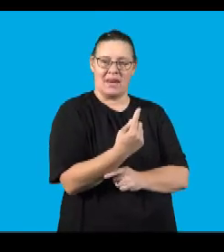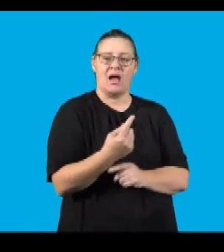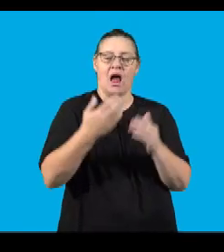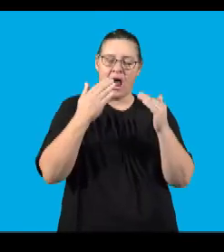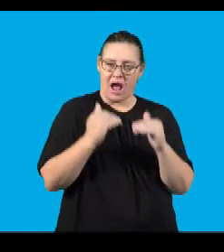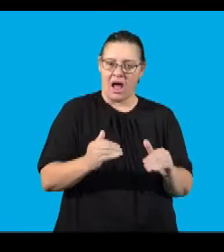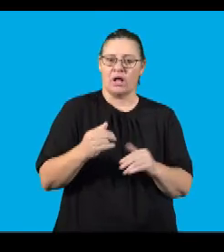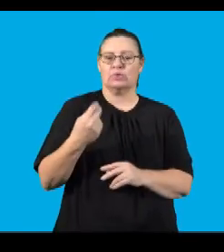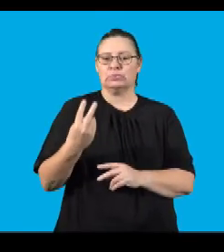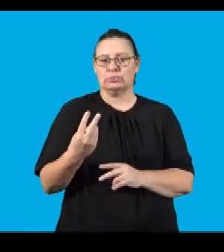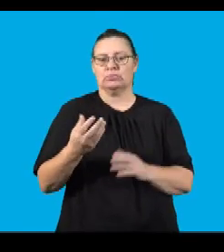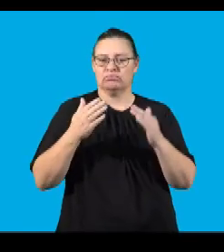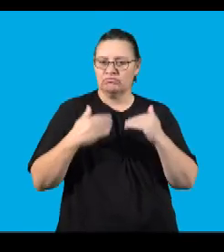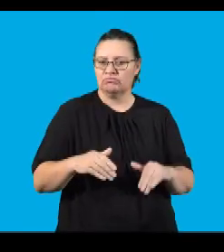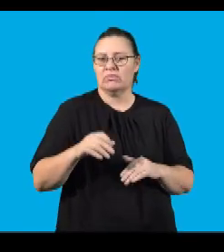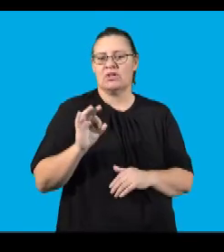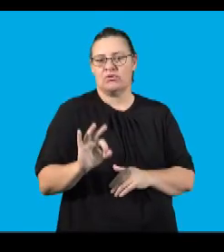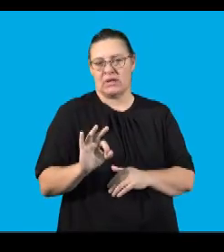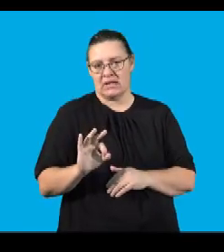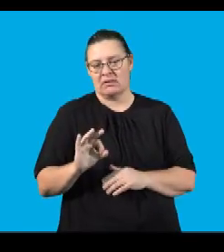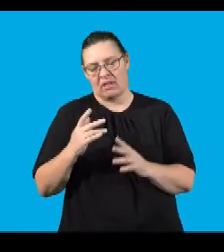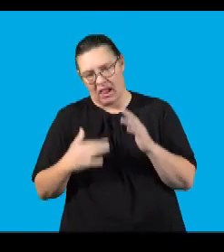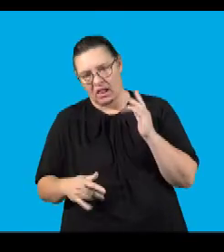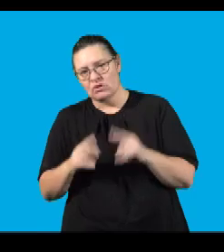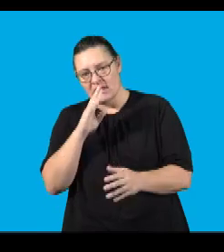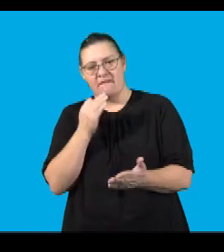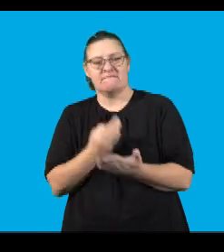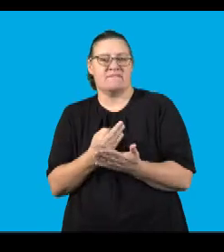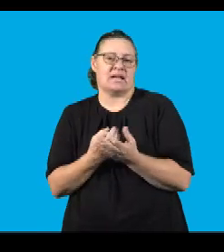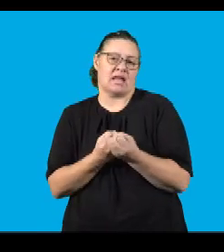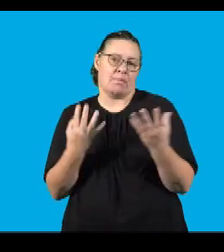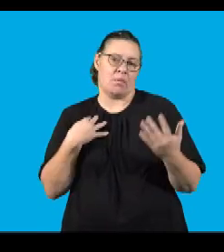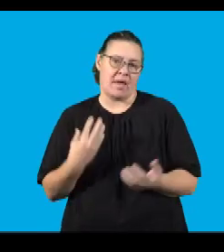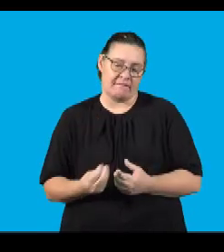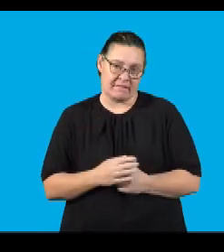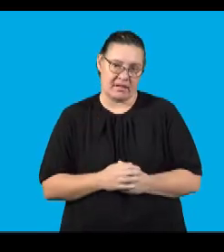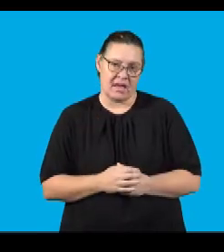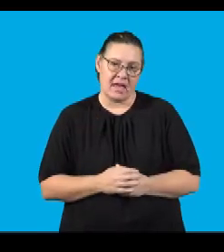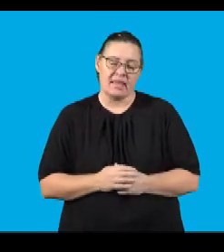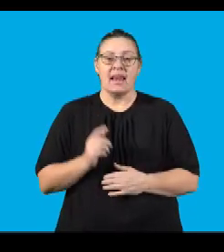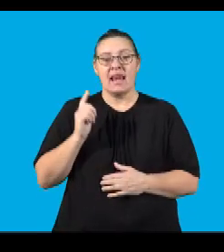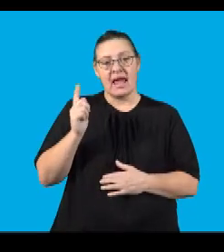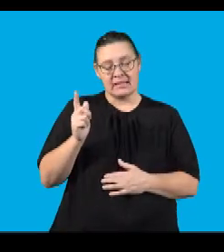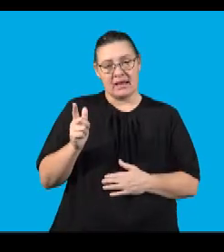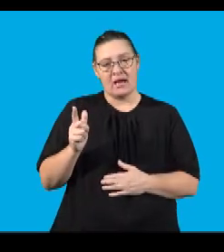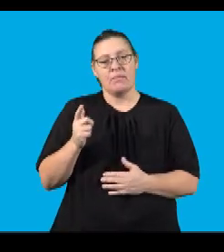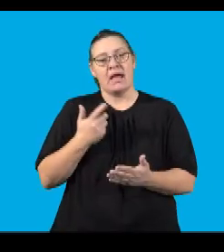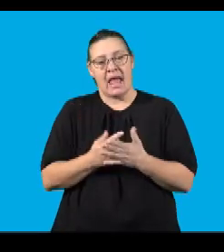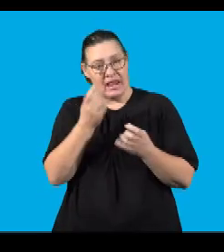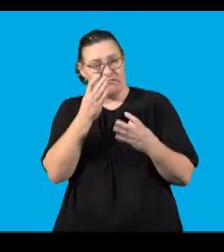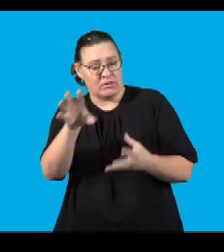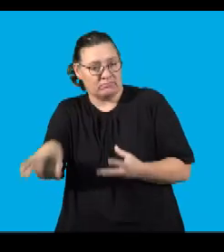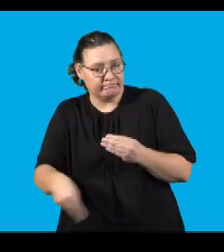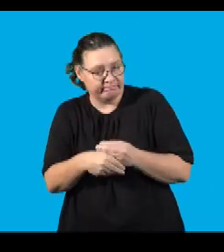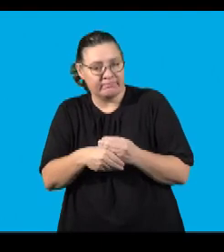there, and as I'm going along, I number the facts to see by the end how many facts I have, and then later on, I can simply